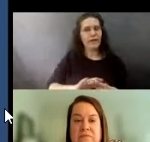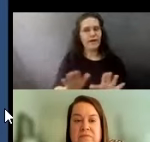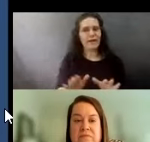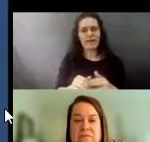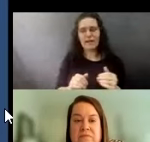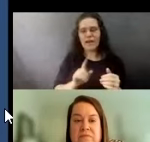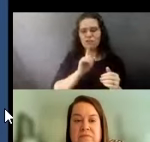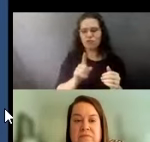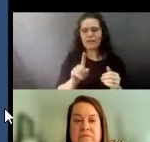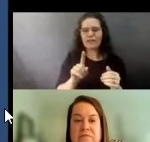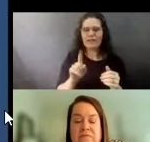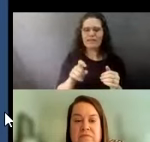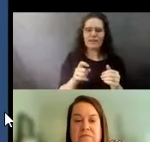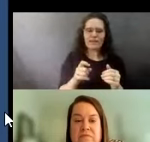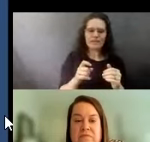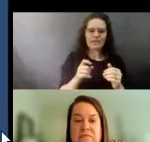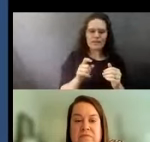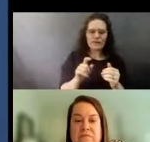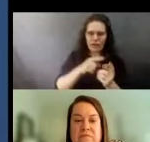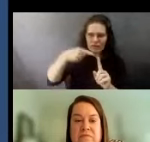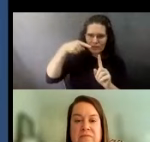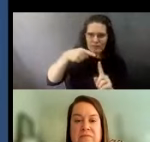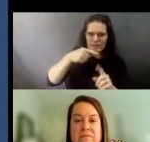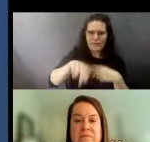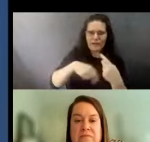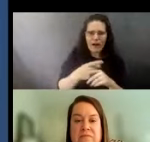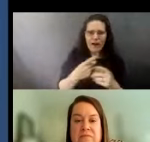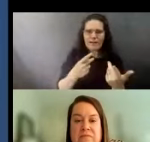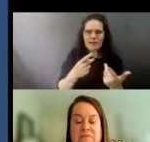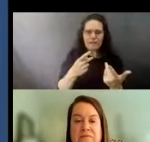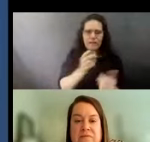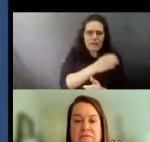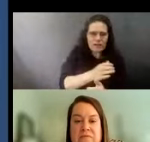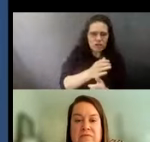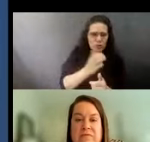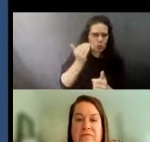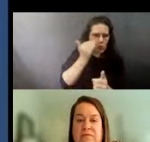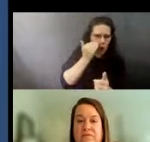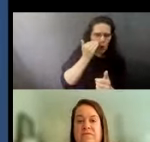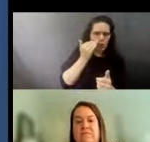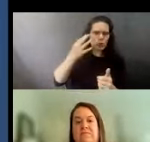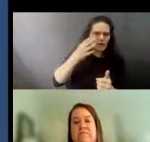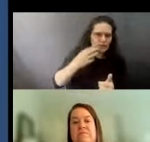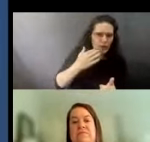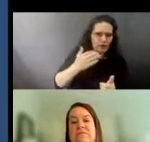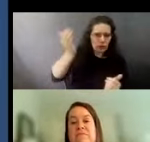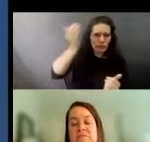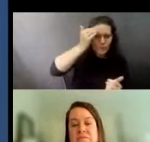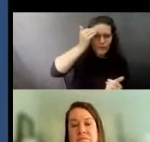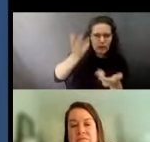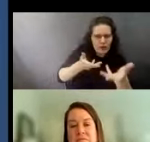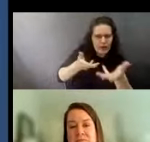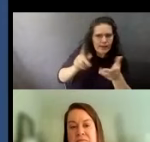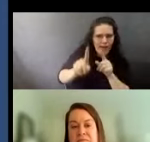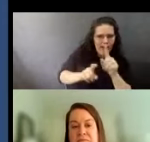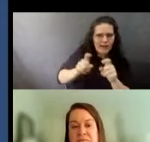in clinician to know what type of questions to ask even, or what type of analysis to do, some of which